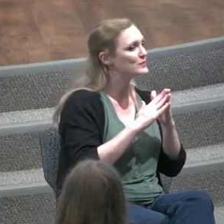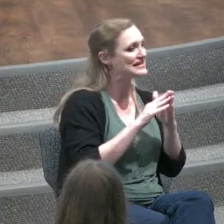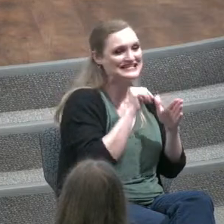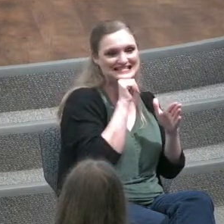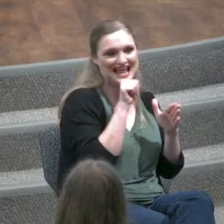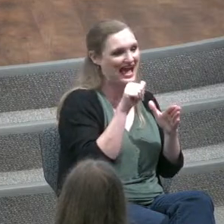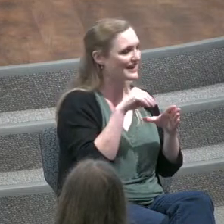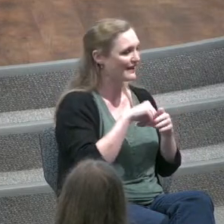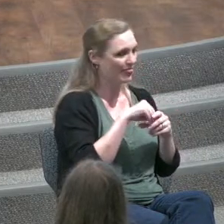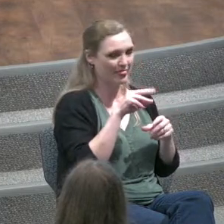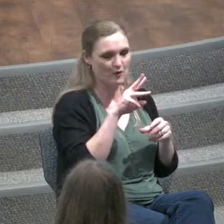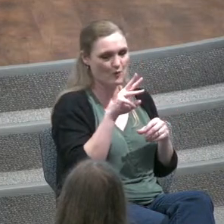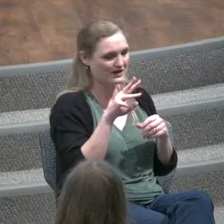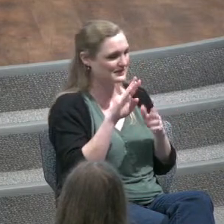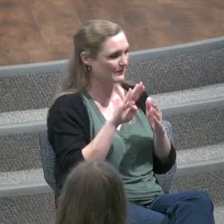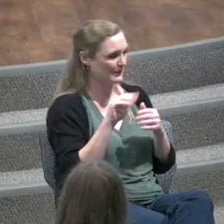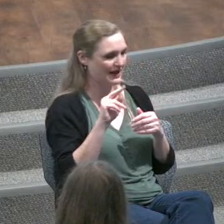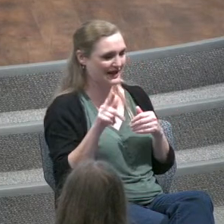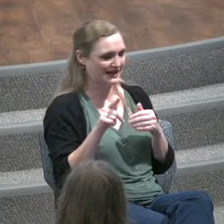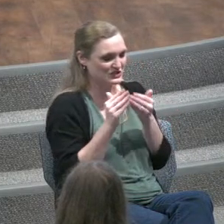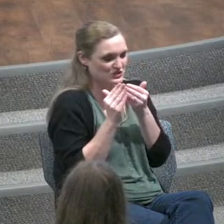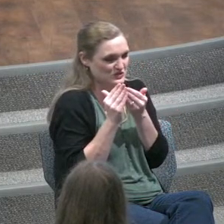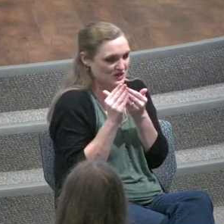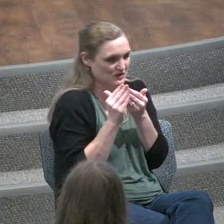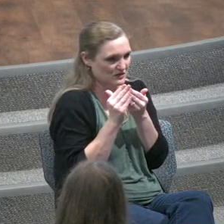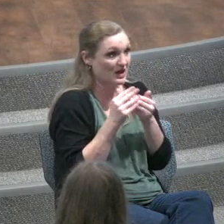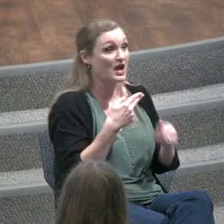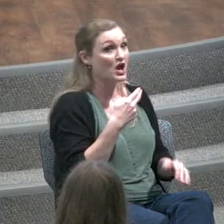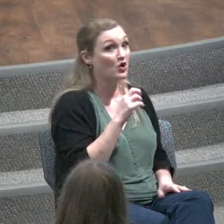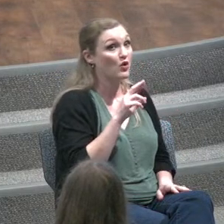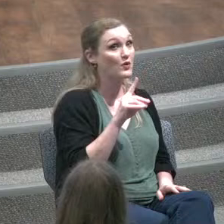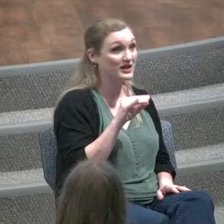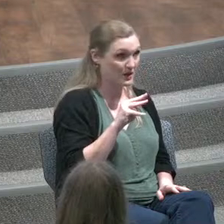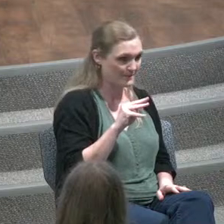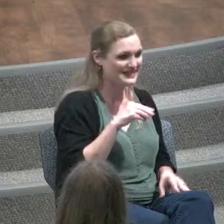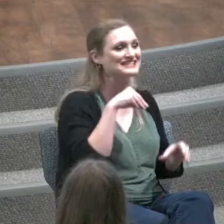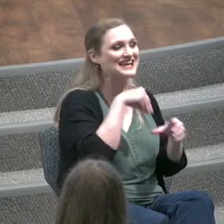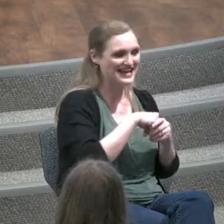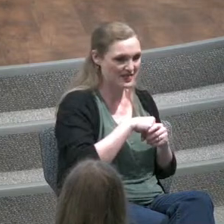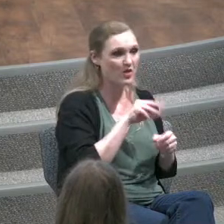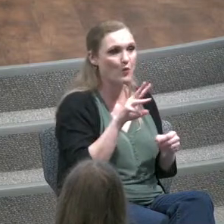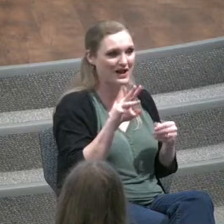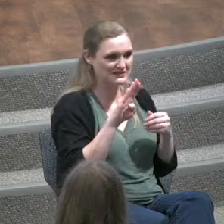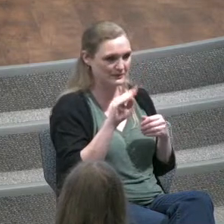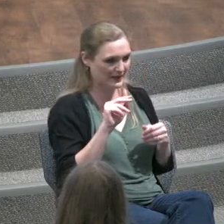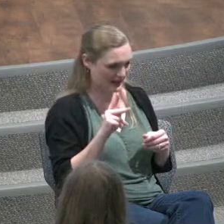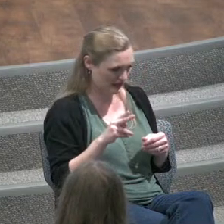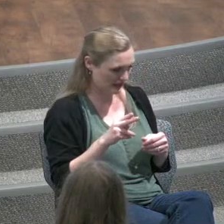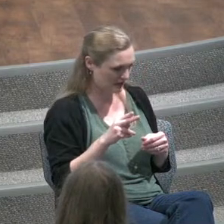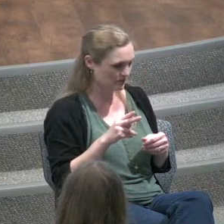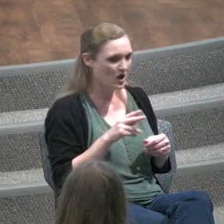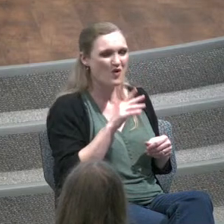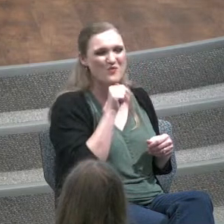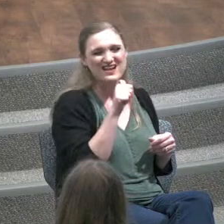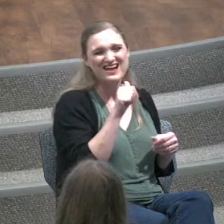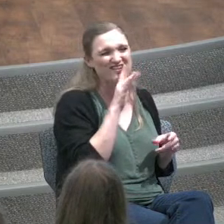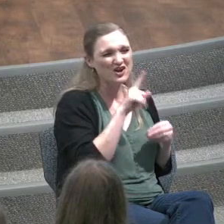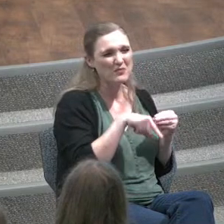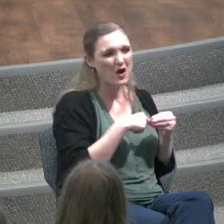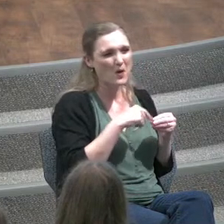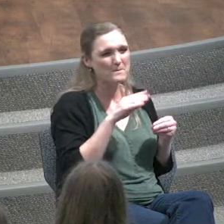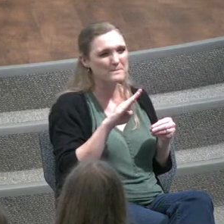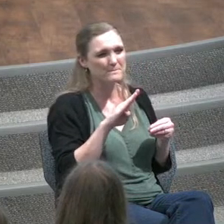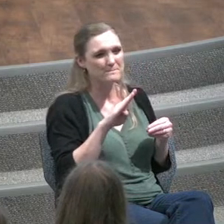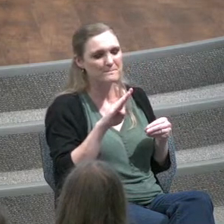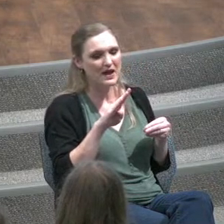just outside the West Bank, Herodium is in the West Bank. And so incidentally, we're not going to talk about Bethlehem tonight,